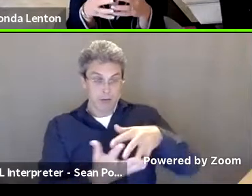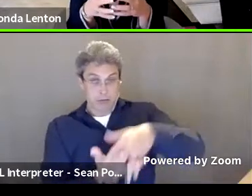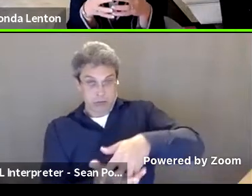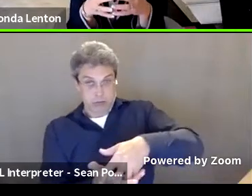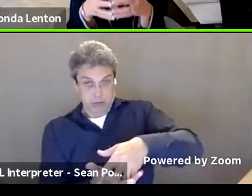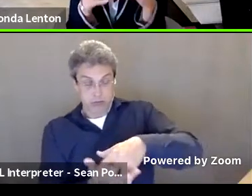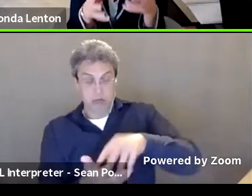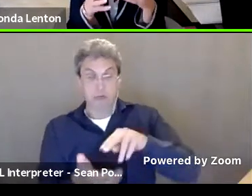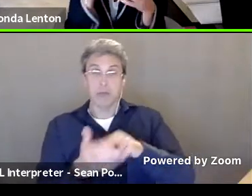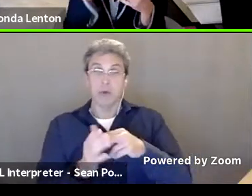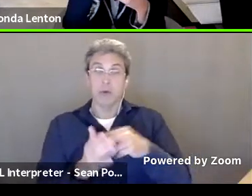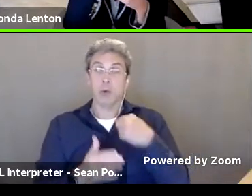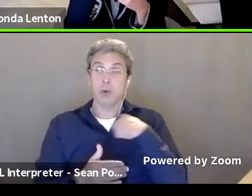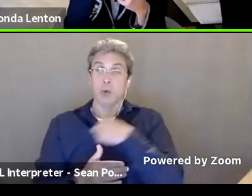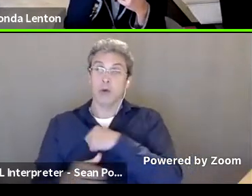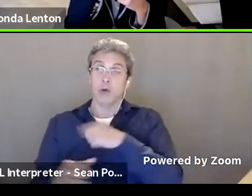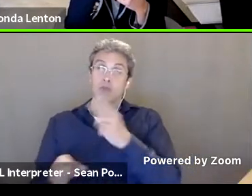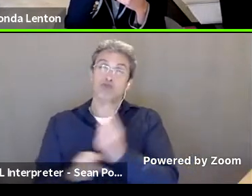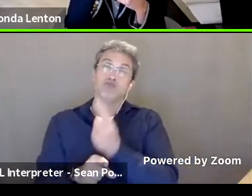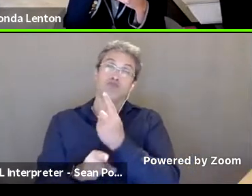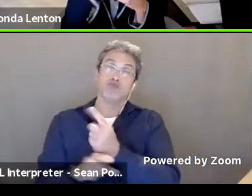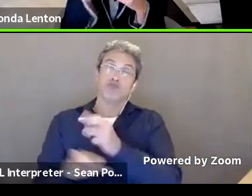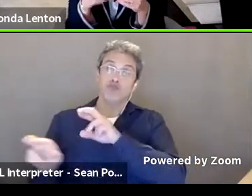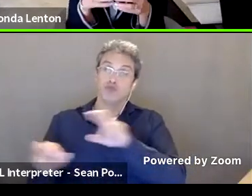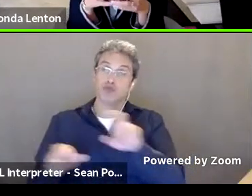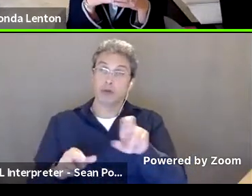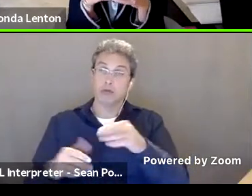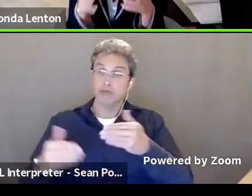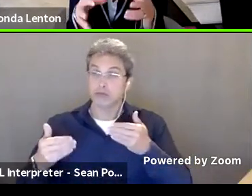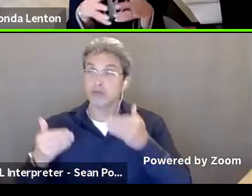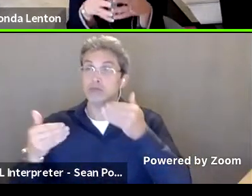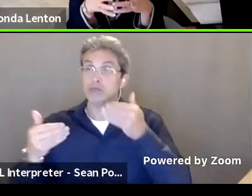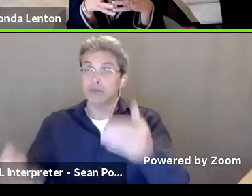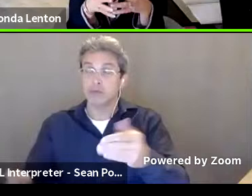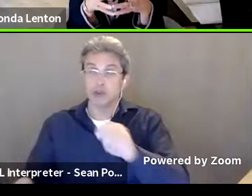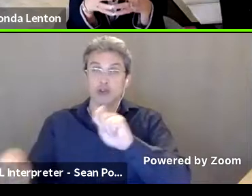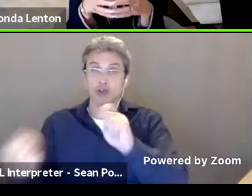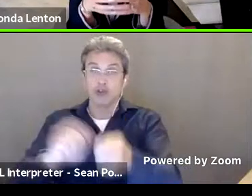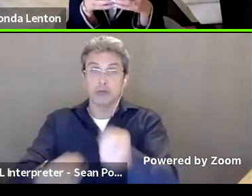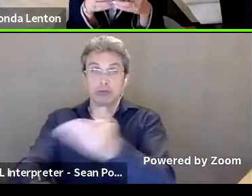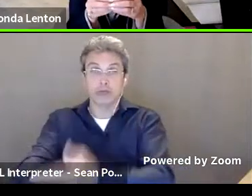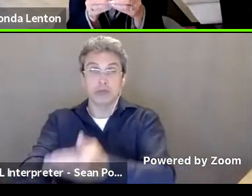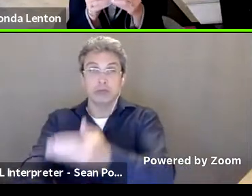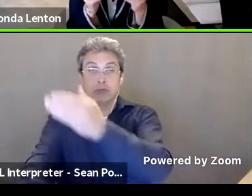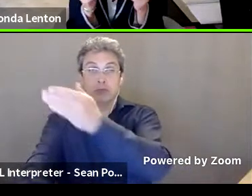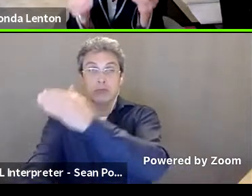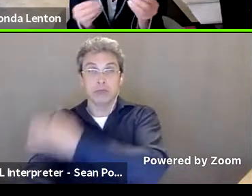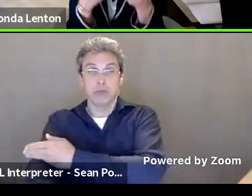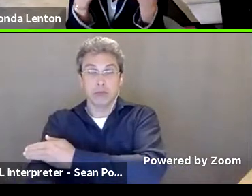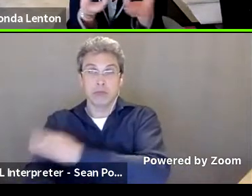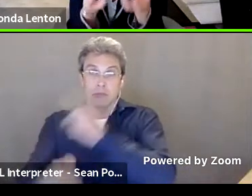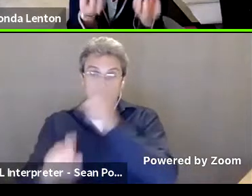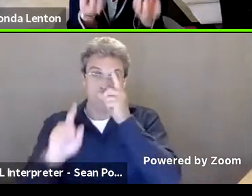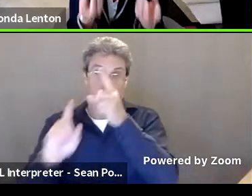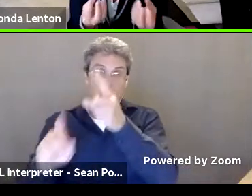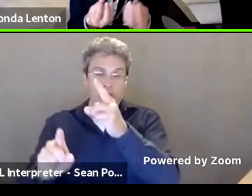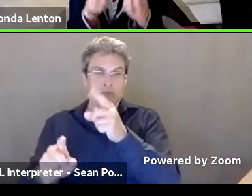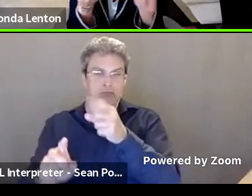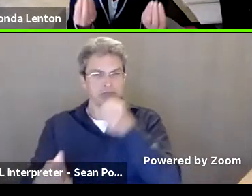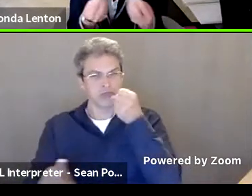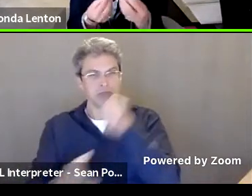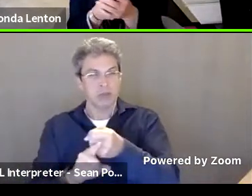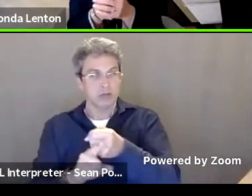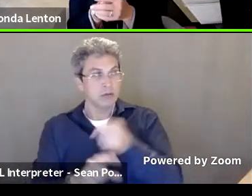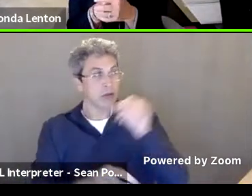properly take on that history and to make a difference, a long-lasting difference at the university that breaks down